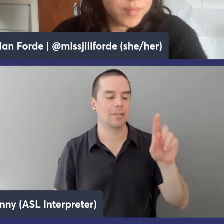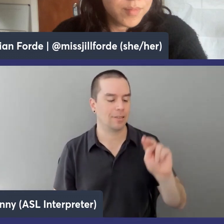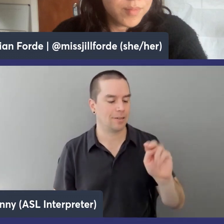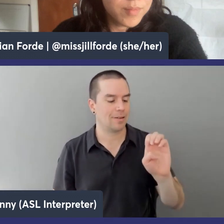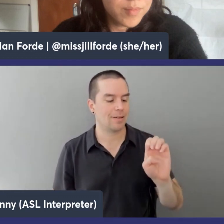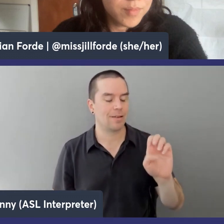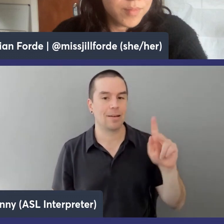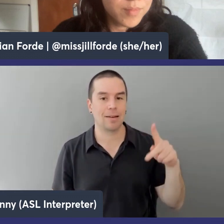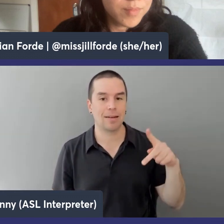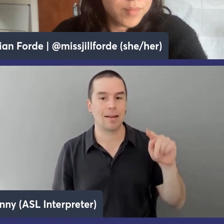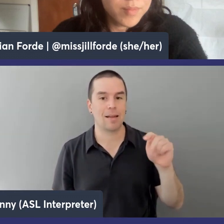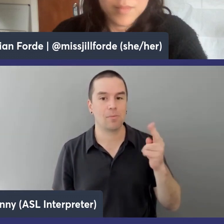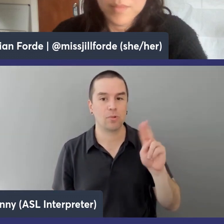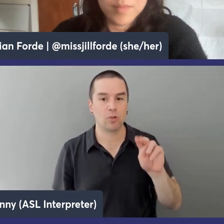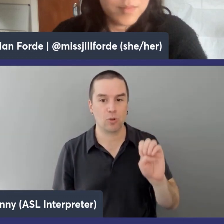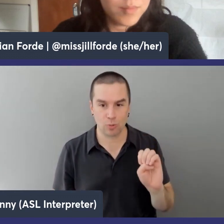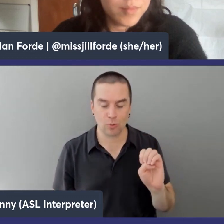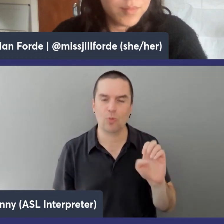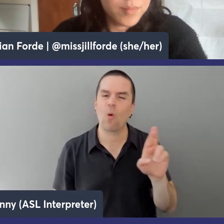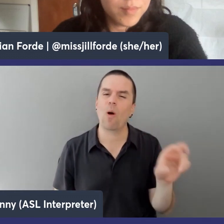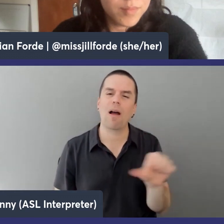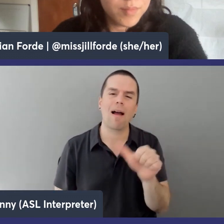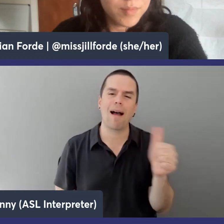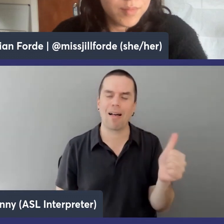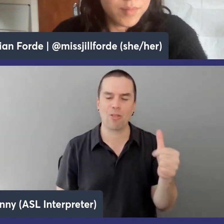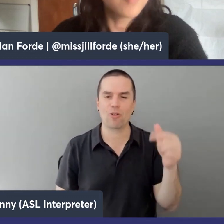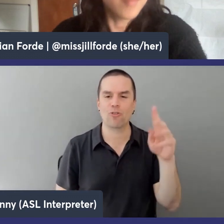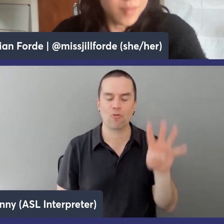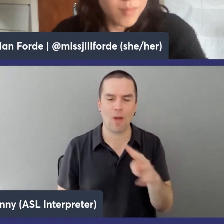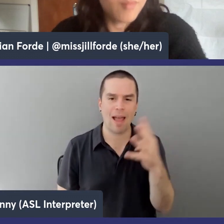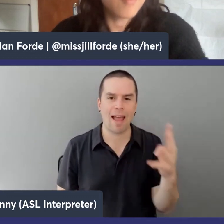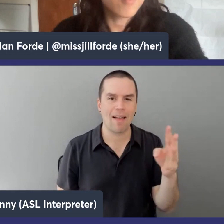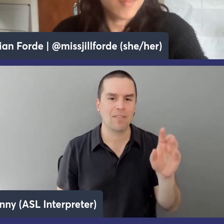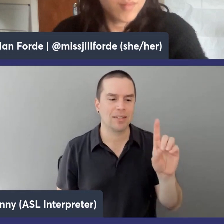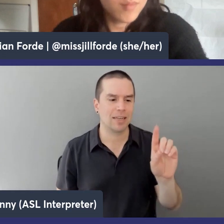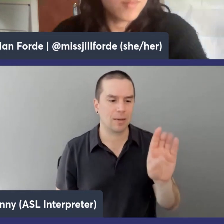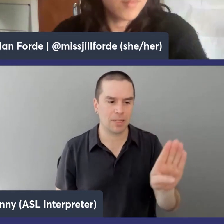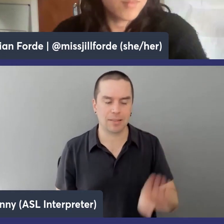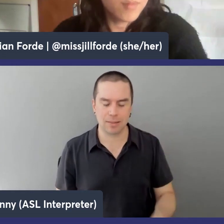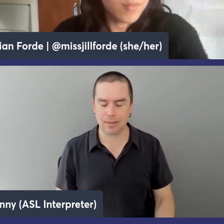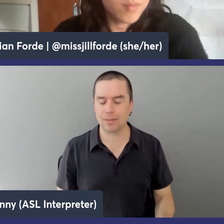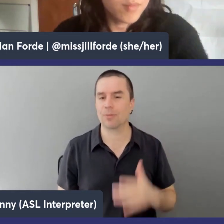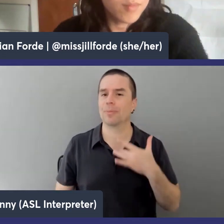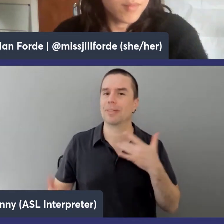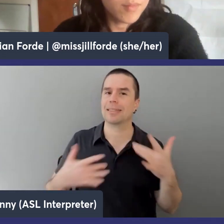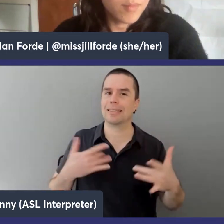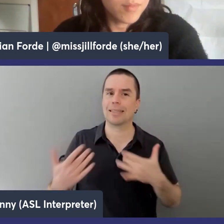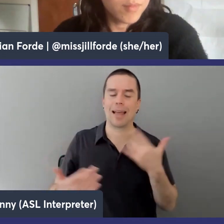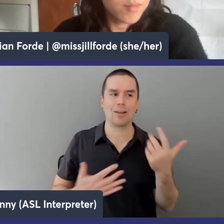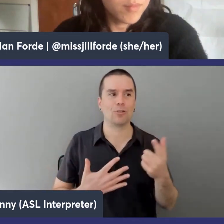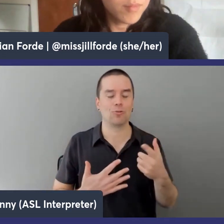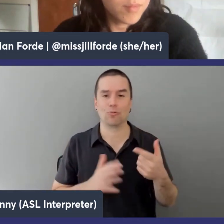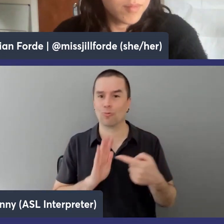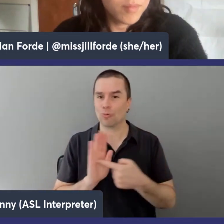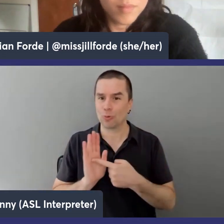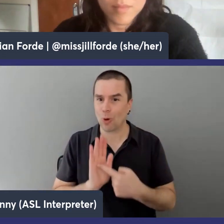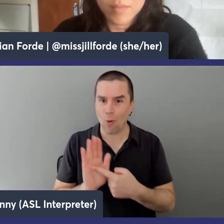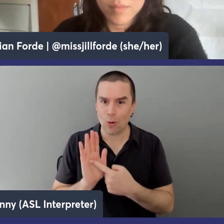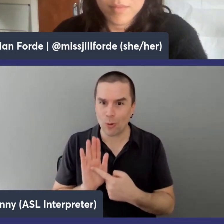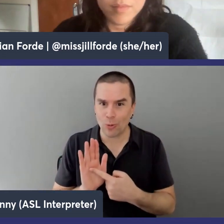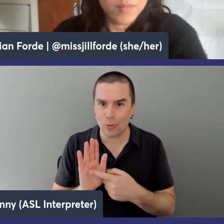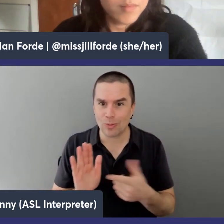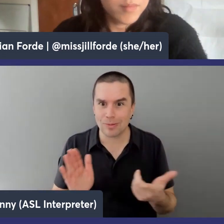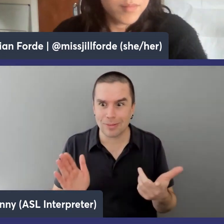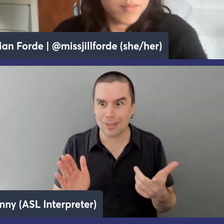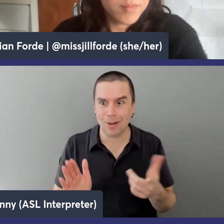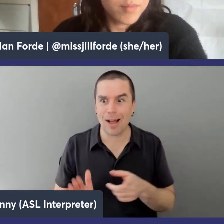So really kind of excited to kind of jump right in and kind of show you guys what we have. But I think there's probably